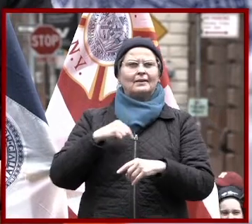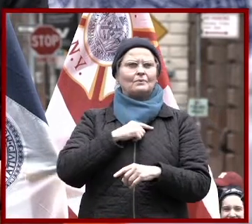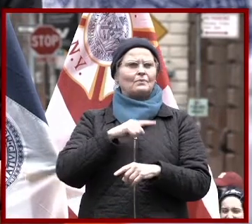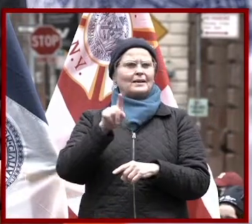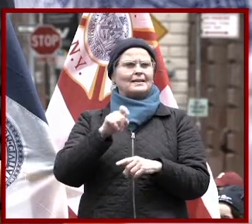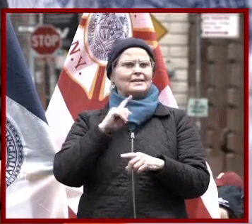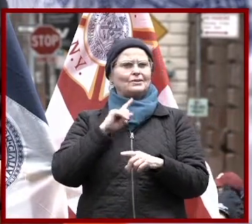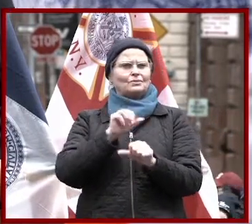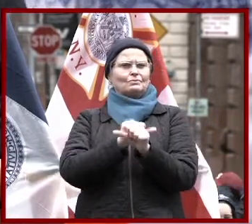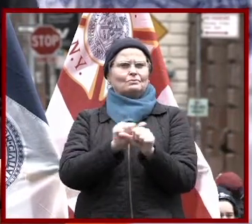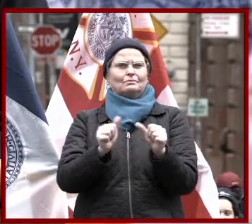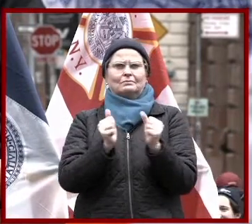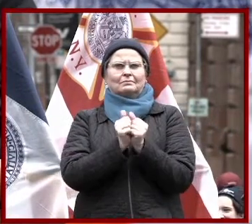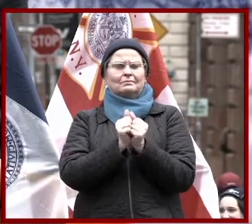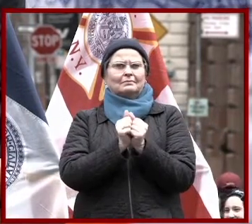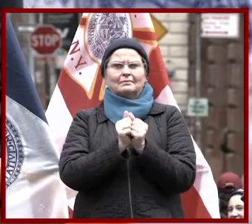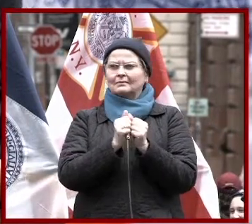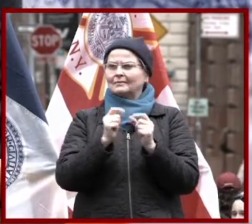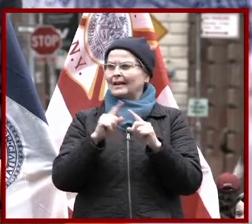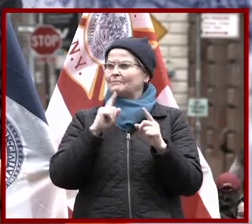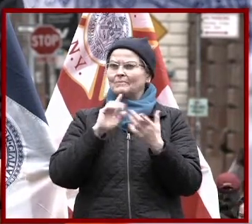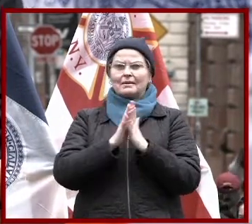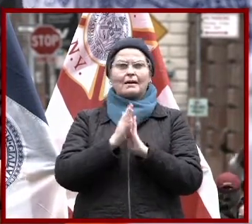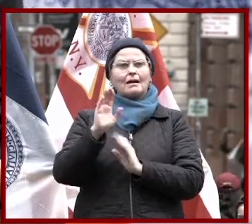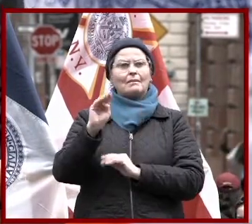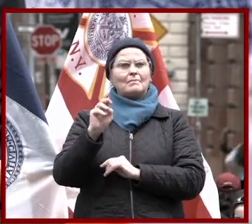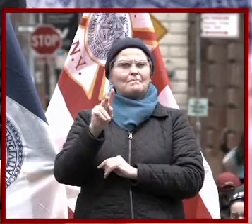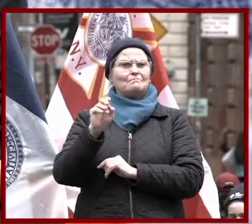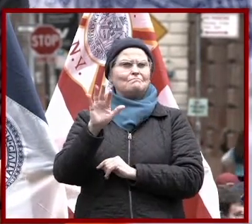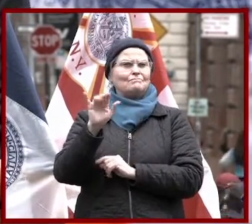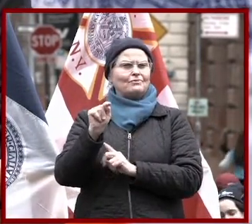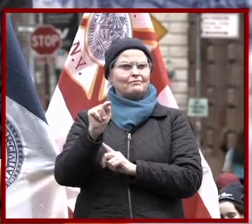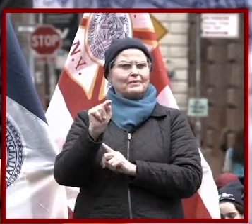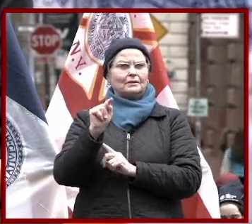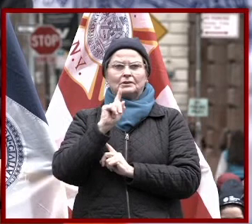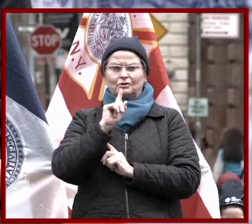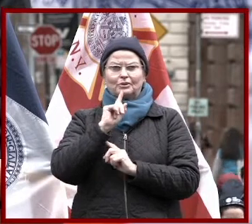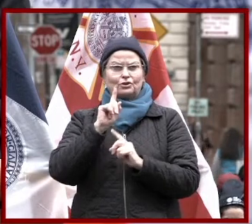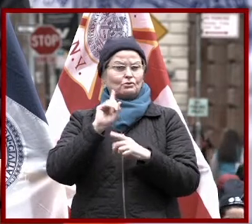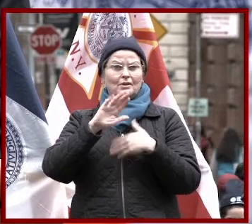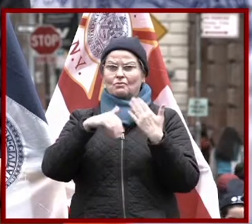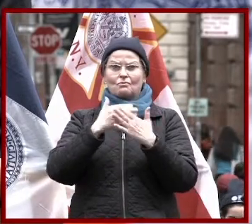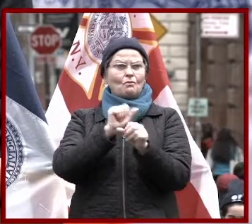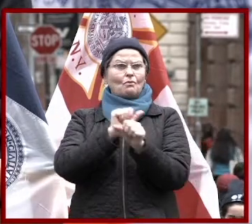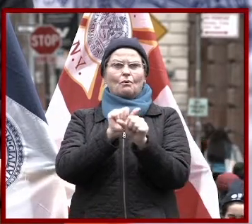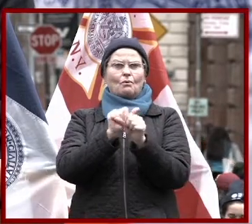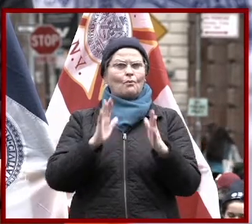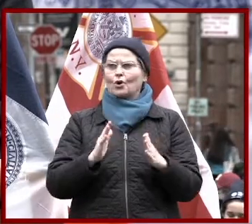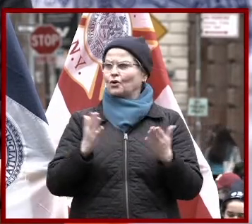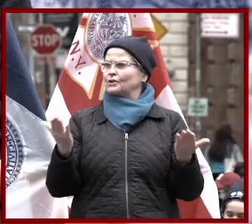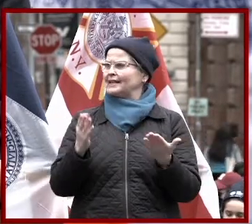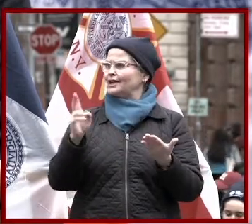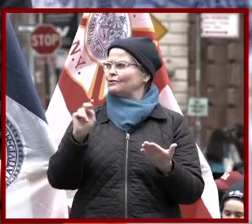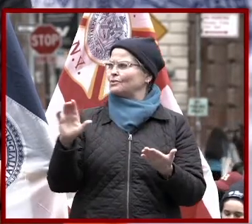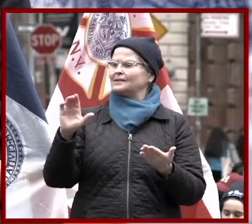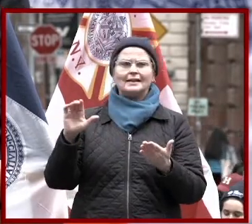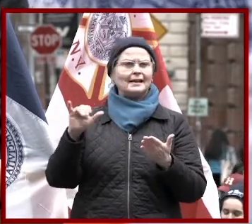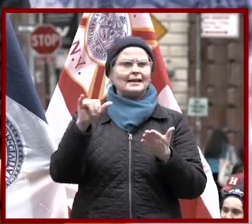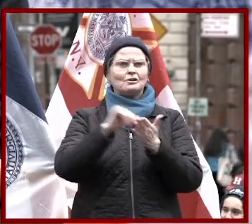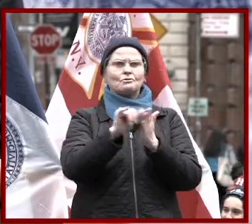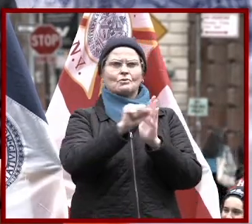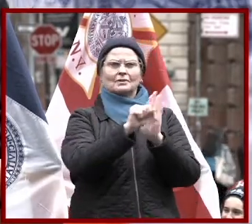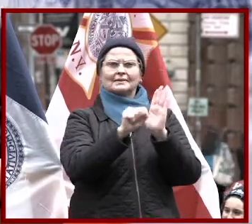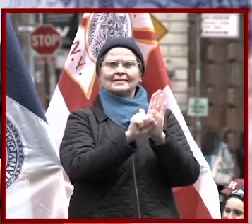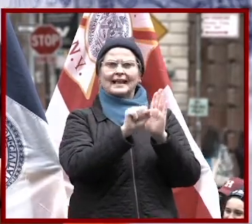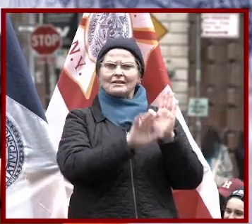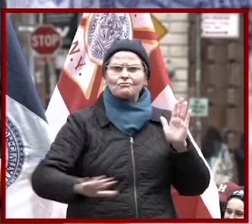each and every day as a movement to make sure that workers in this city, across this state, and